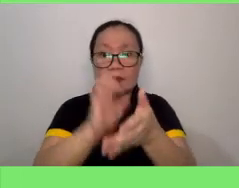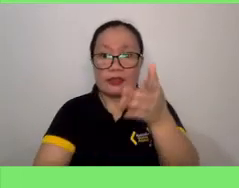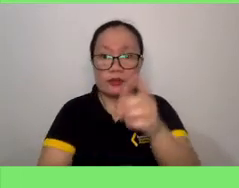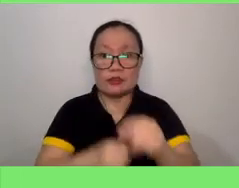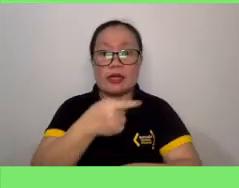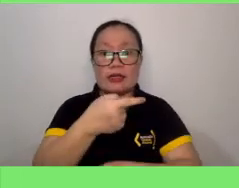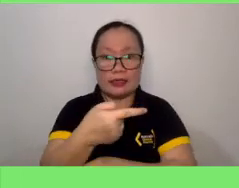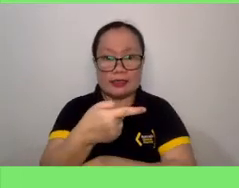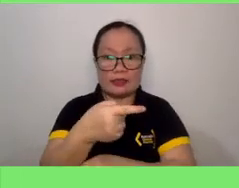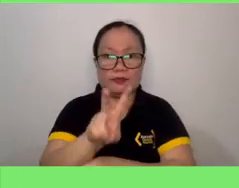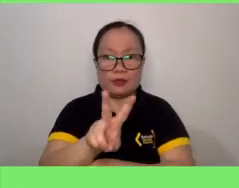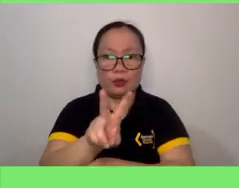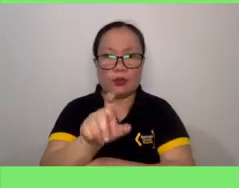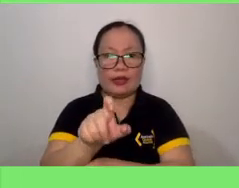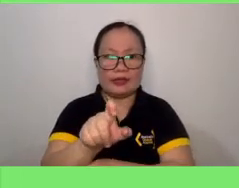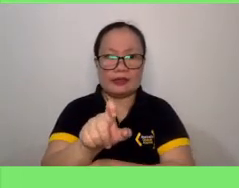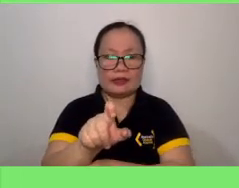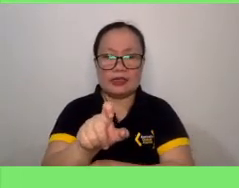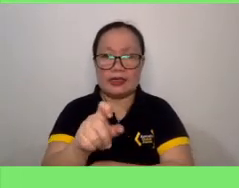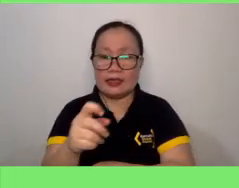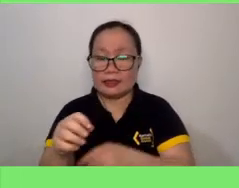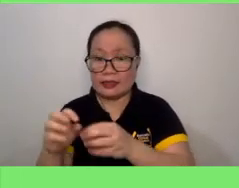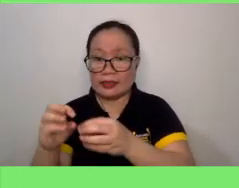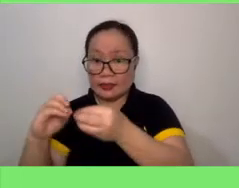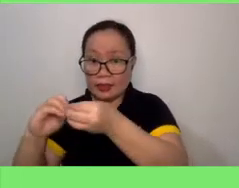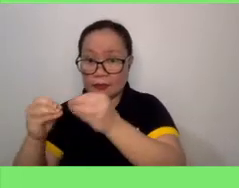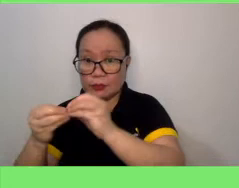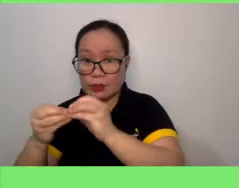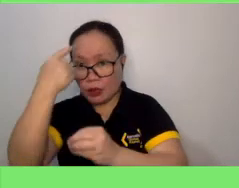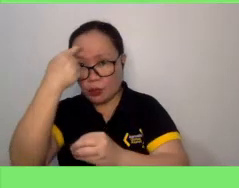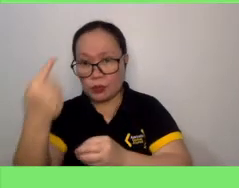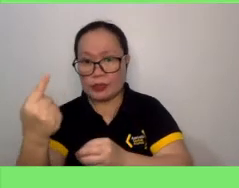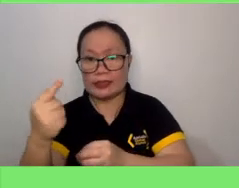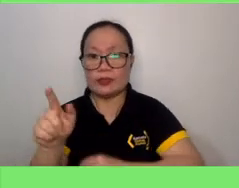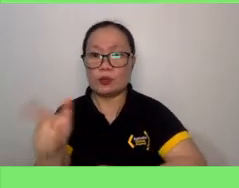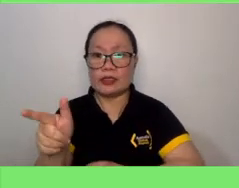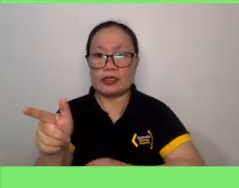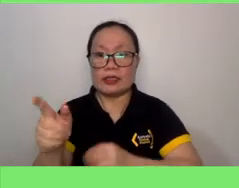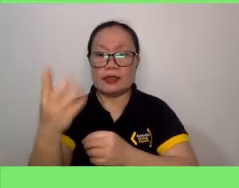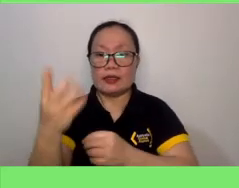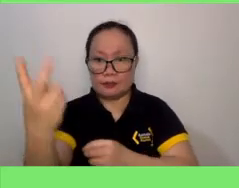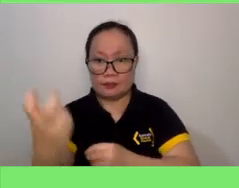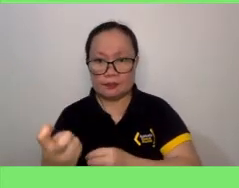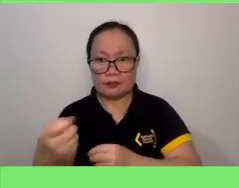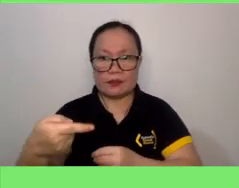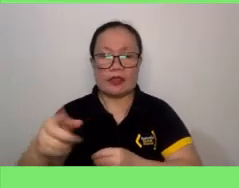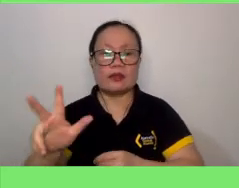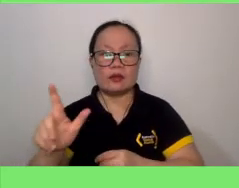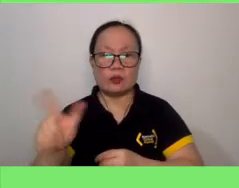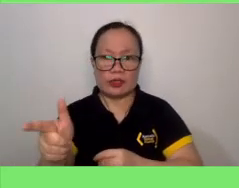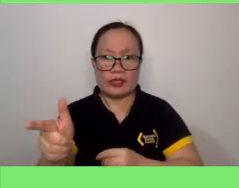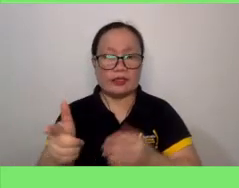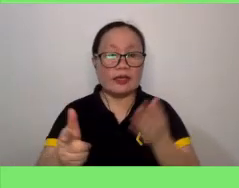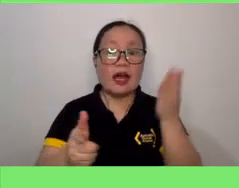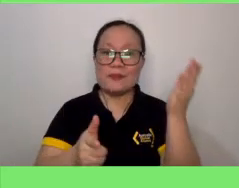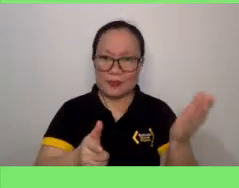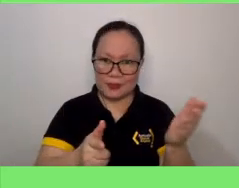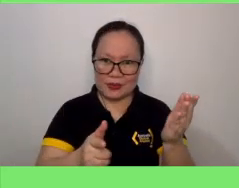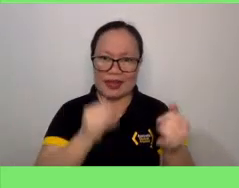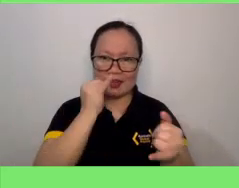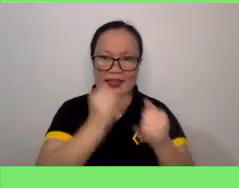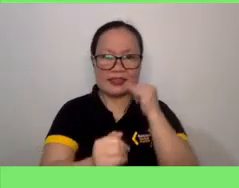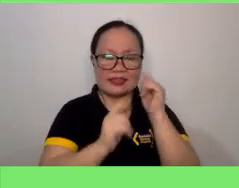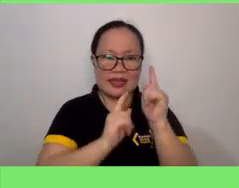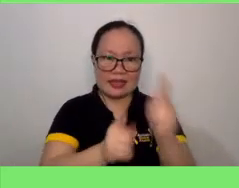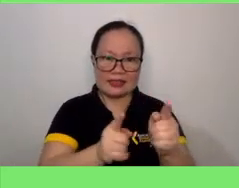2x. And then, bring down lang natin yung ating constant, which is negative 20. So, therefore, our final answer is 6x squared